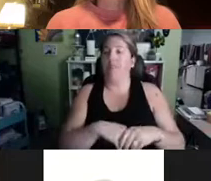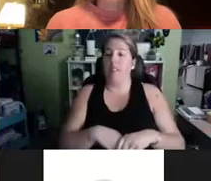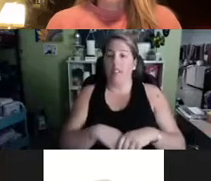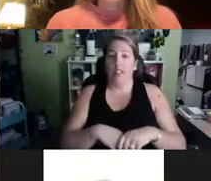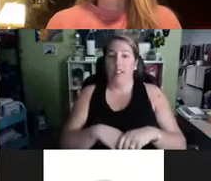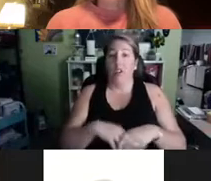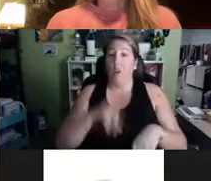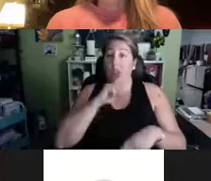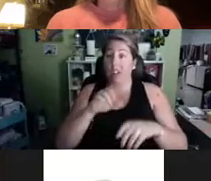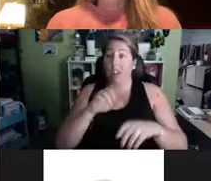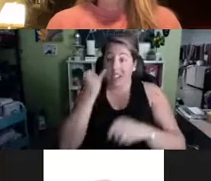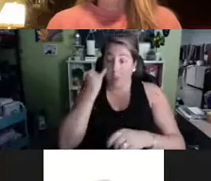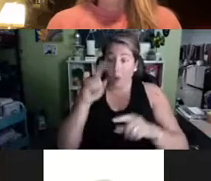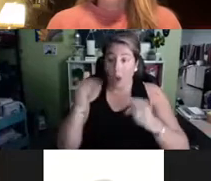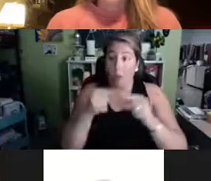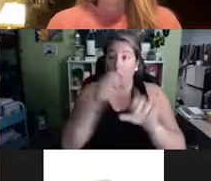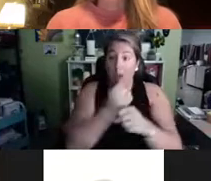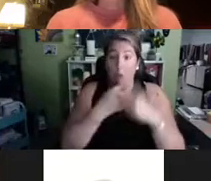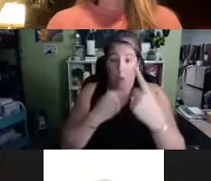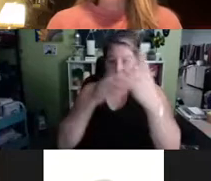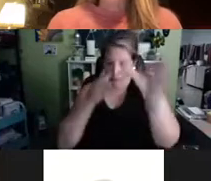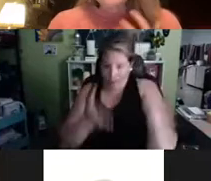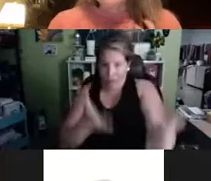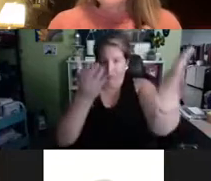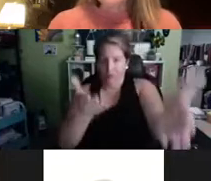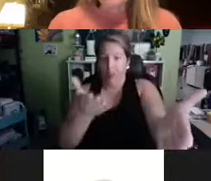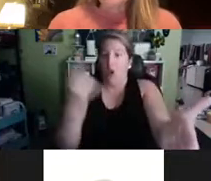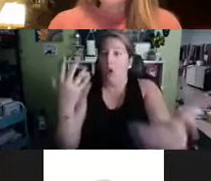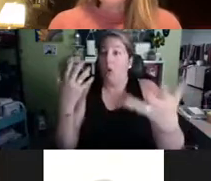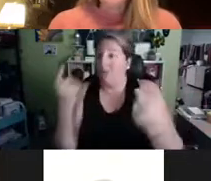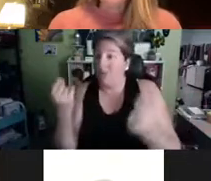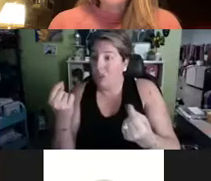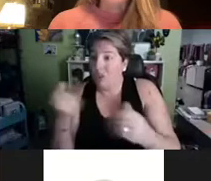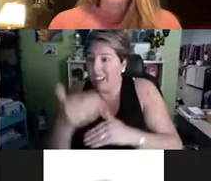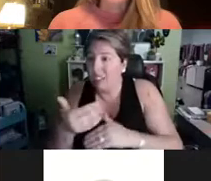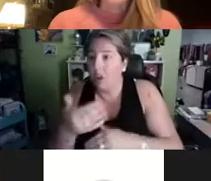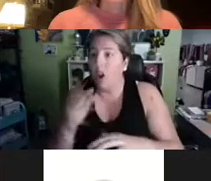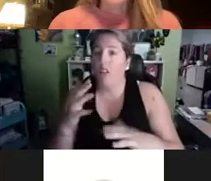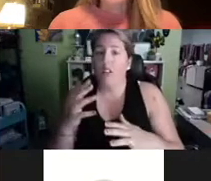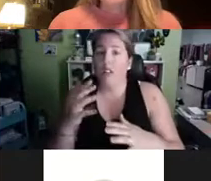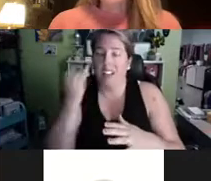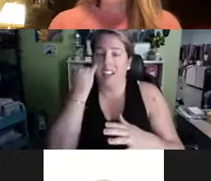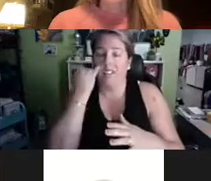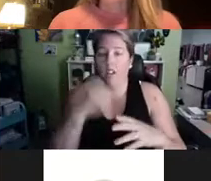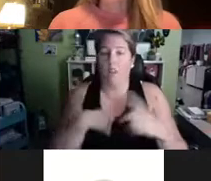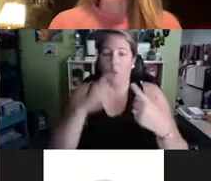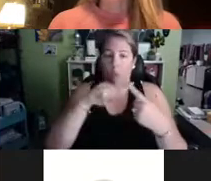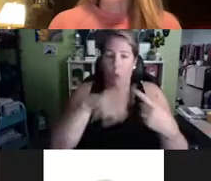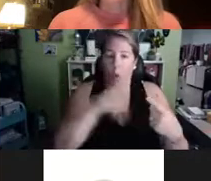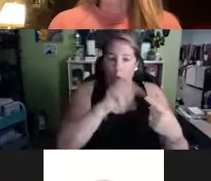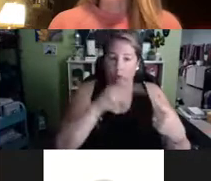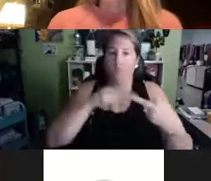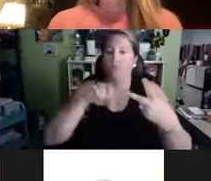name and then your links. Okay. But some of these would stay the same. Like shopping the link would